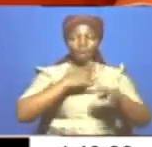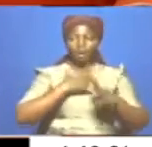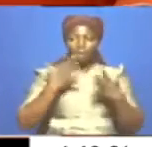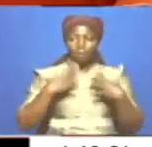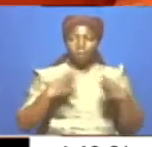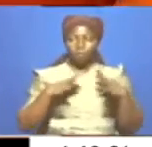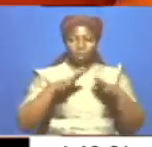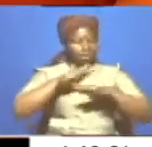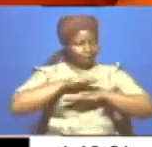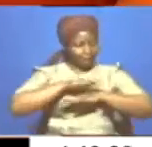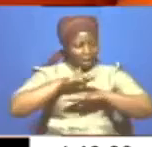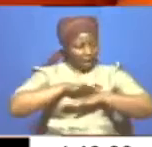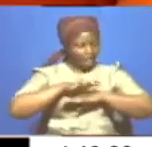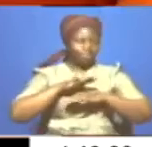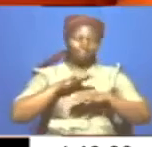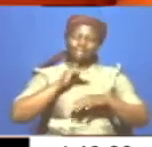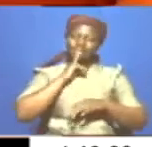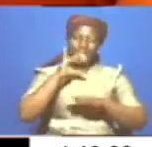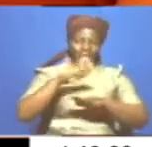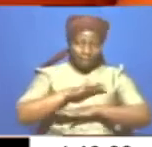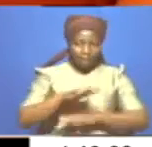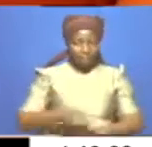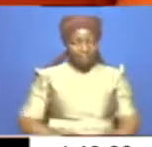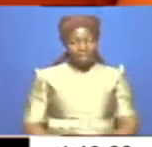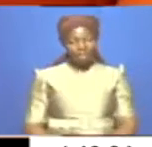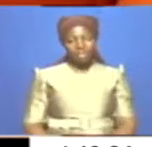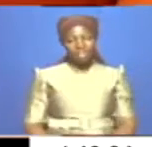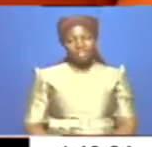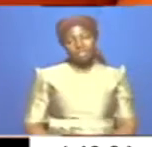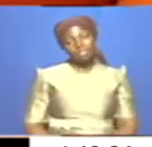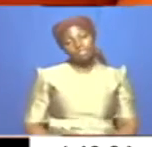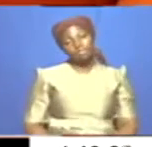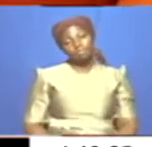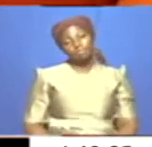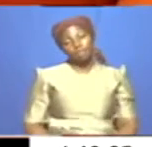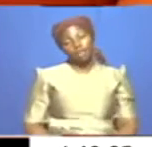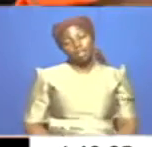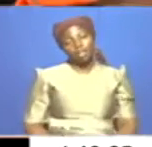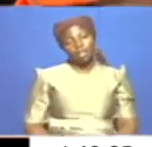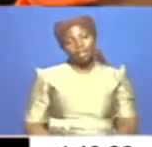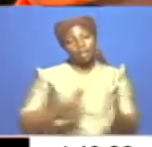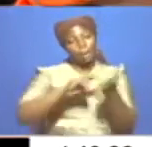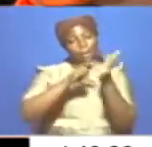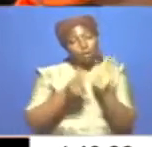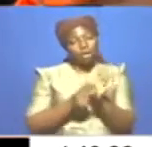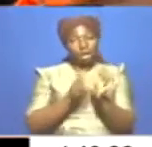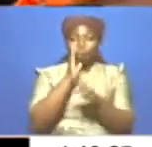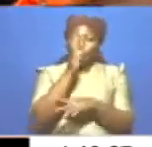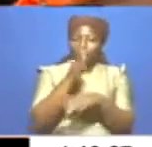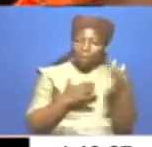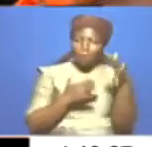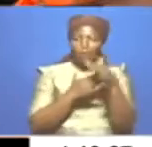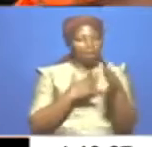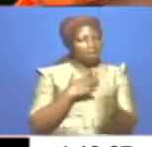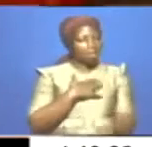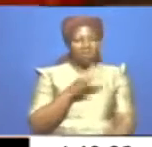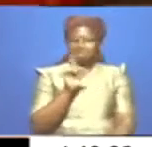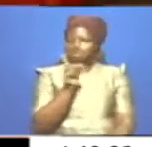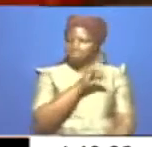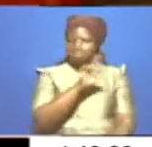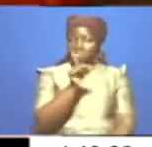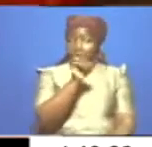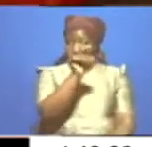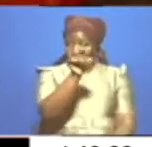Enough is enough. Okay? And no project will stand in my way. Kama kiongozi ukidanganywa